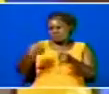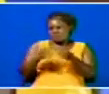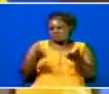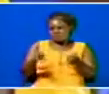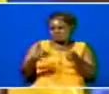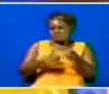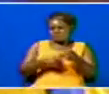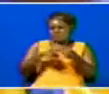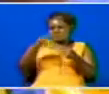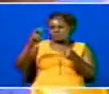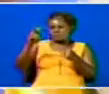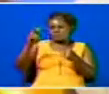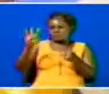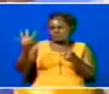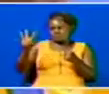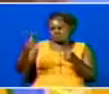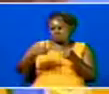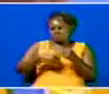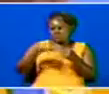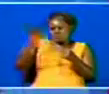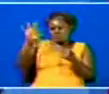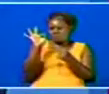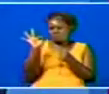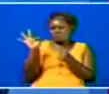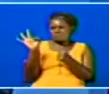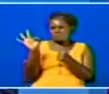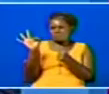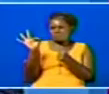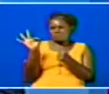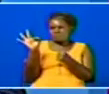he won him 6-4, 6-3. Libya.